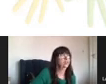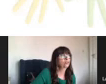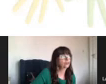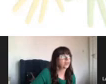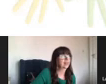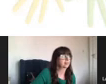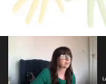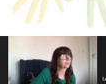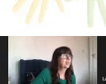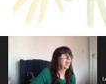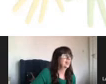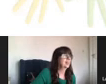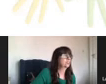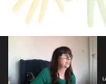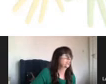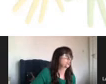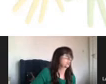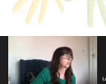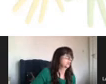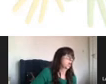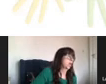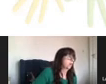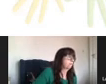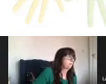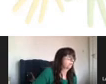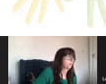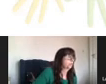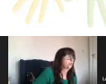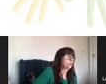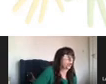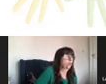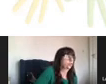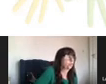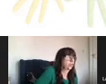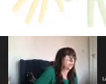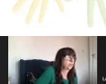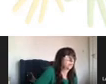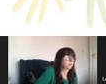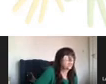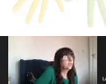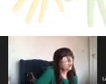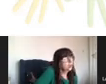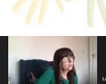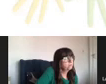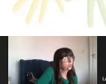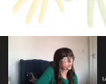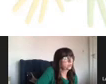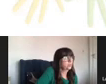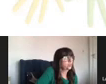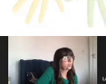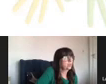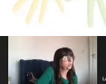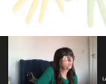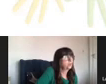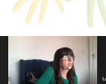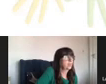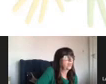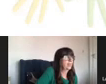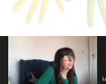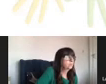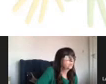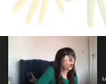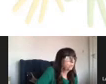that through that lens, and legislation would also do that. There are other models which are now